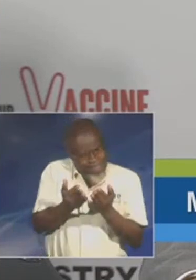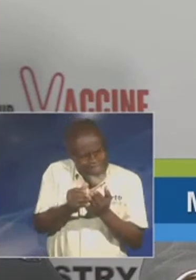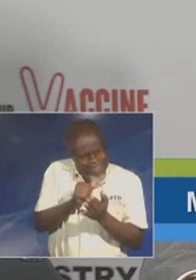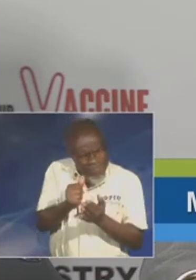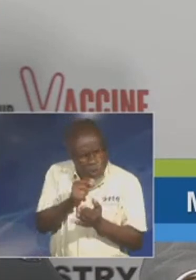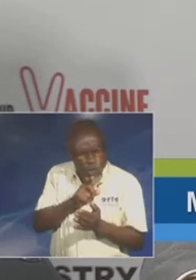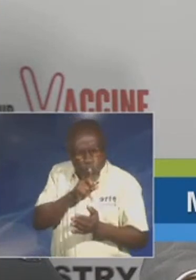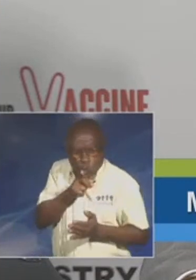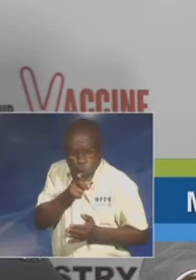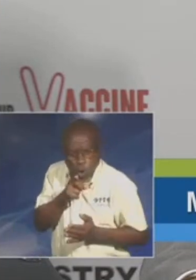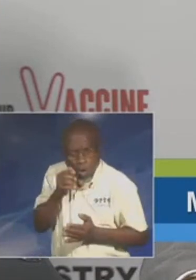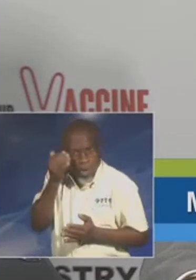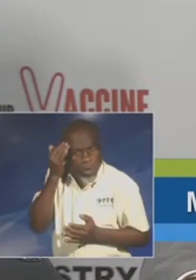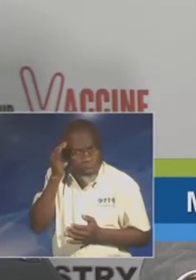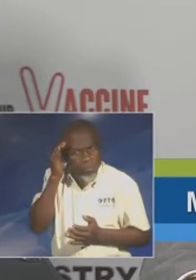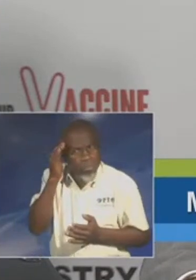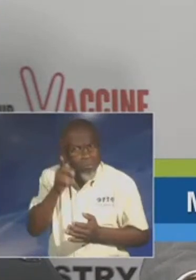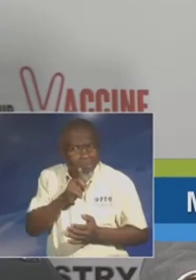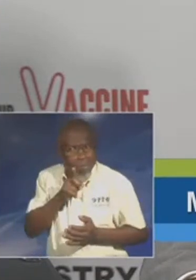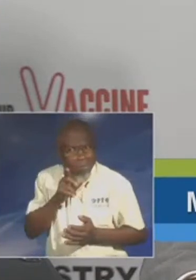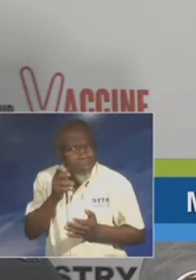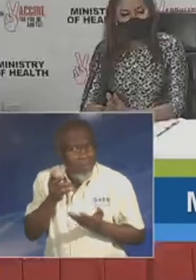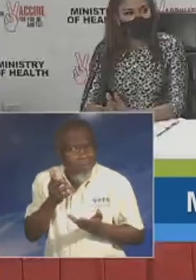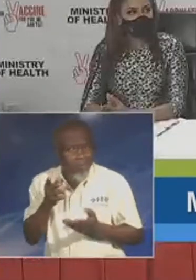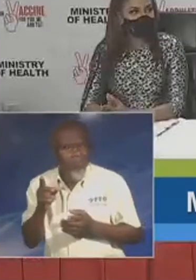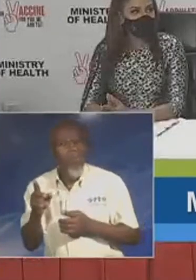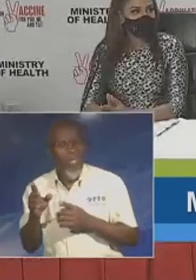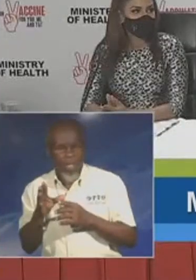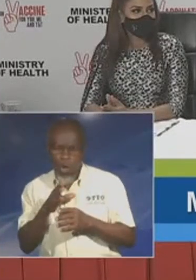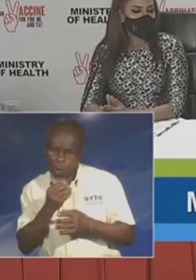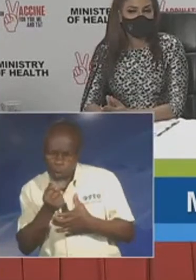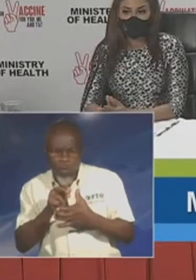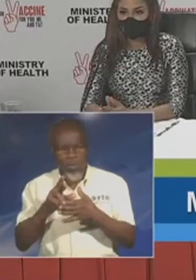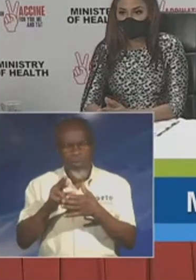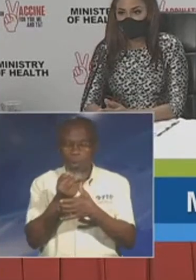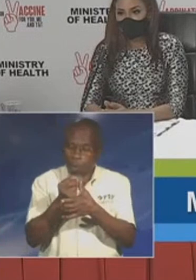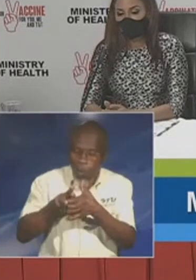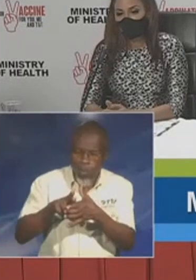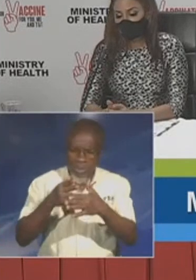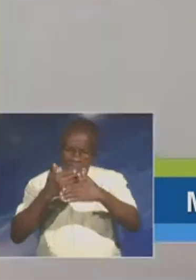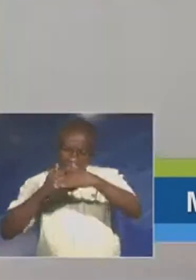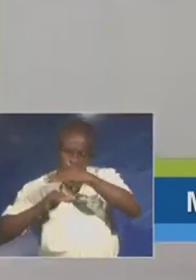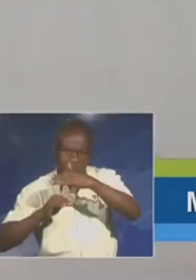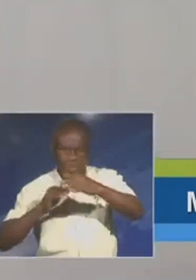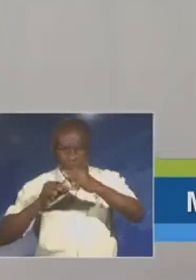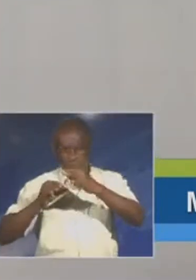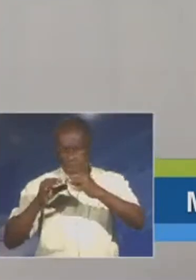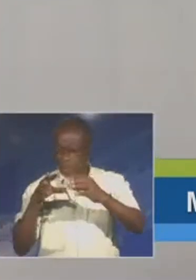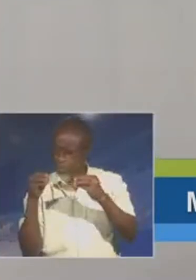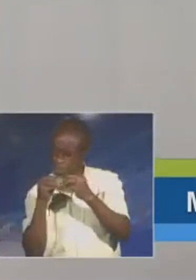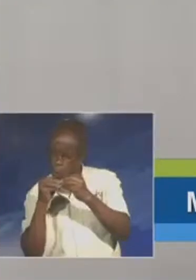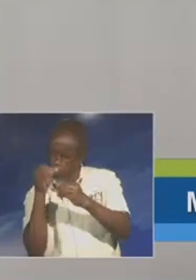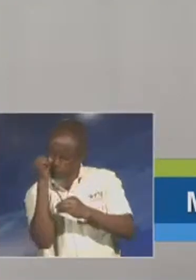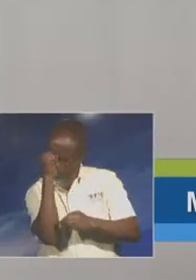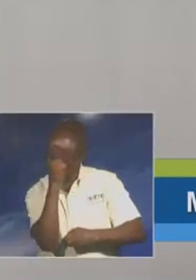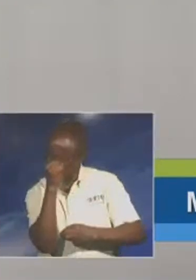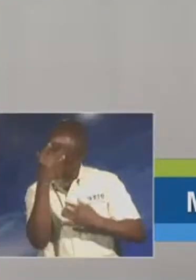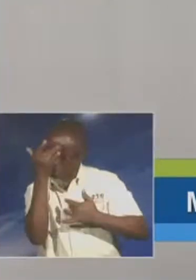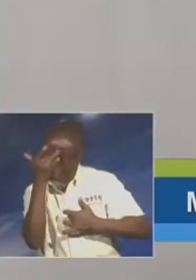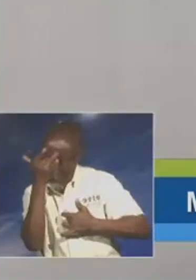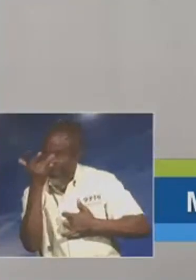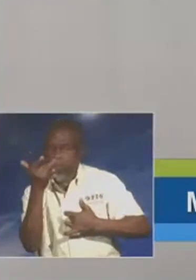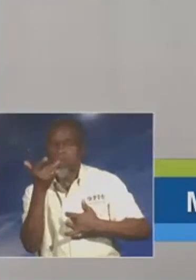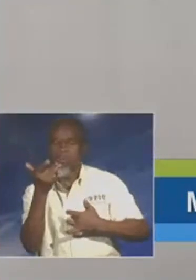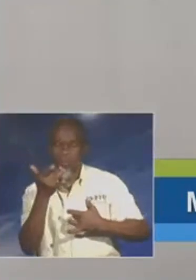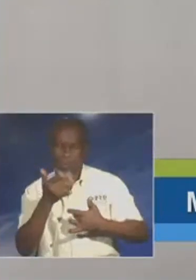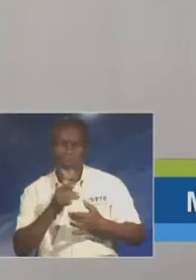stage to prevent the disease progressing to a crisis. Dr. Paul? Thank you, Honorable Minister. I think the main